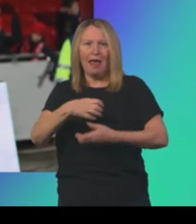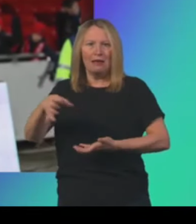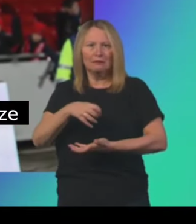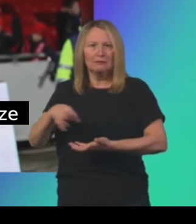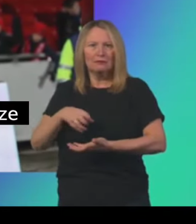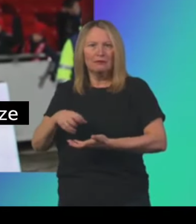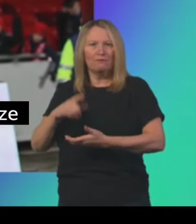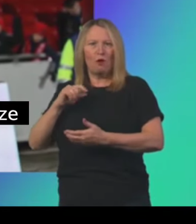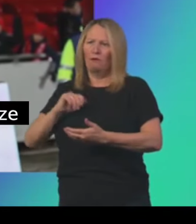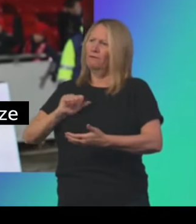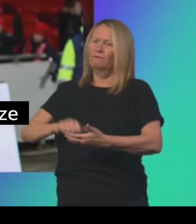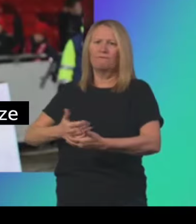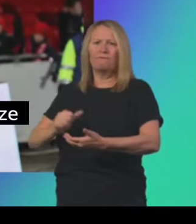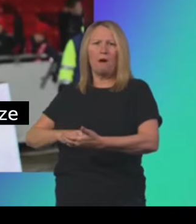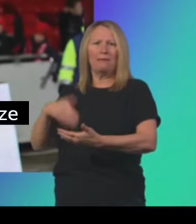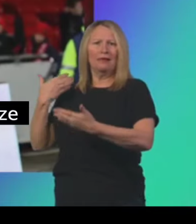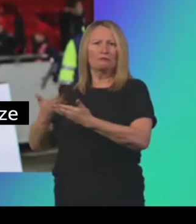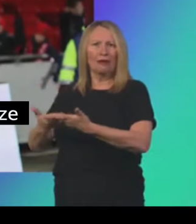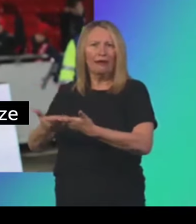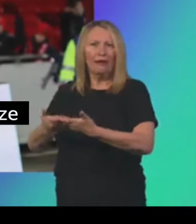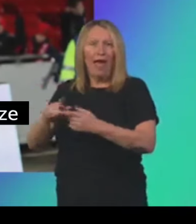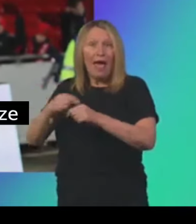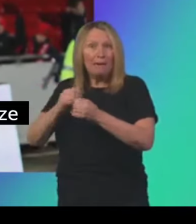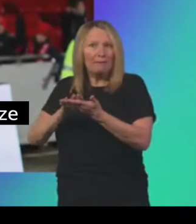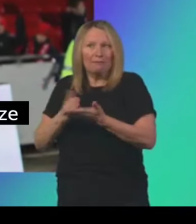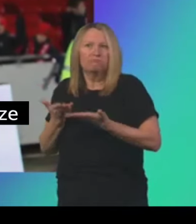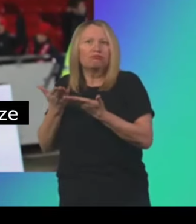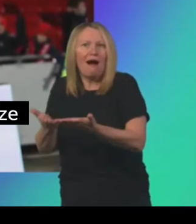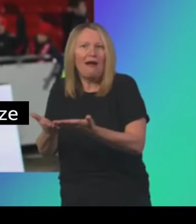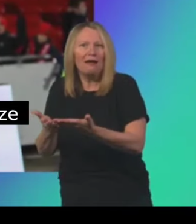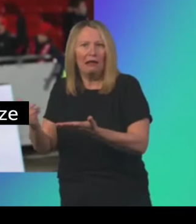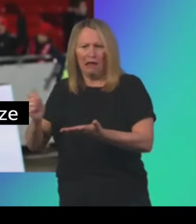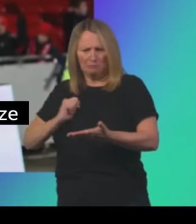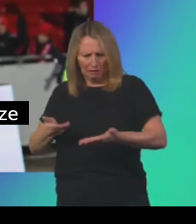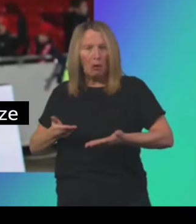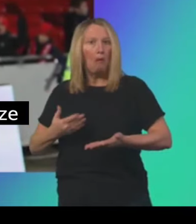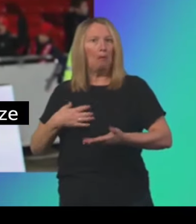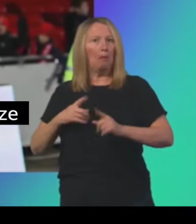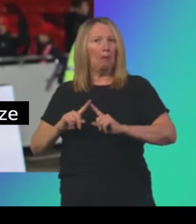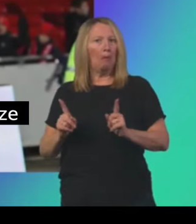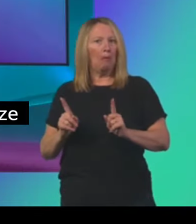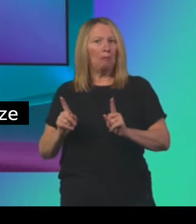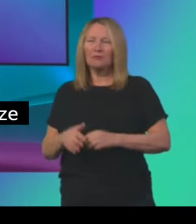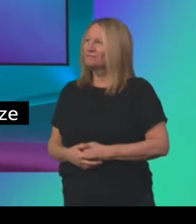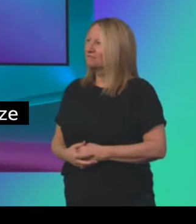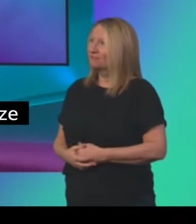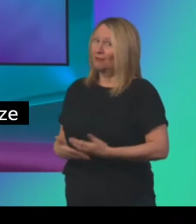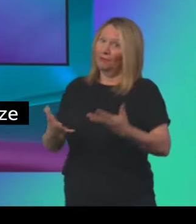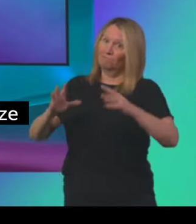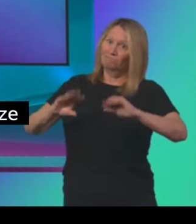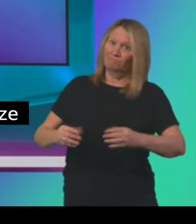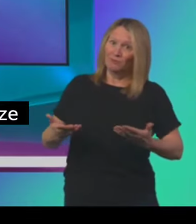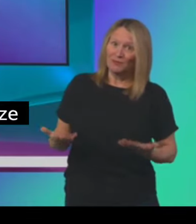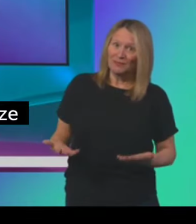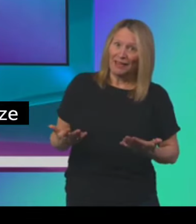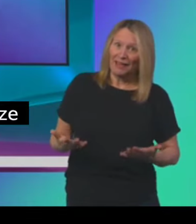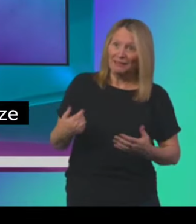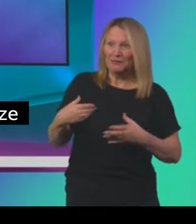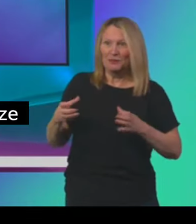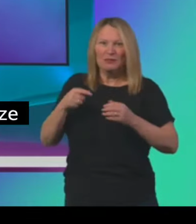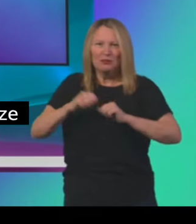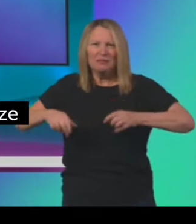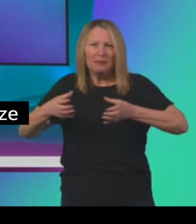farming history. Not exactly the kind of prize that he was expecting. Right, that is all